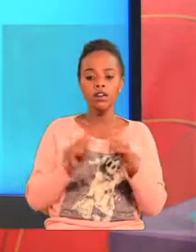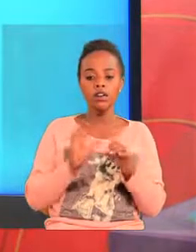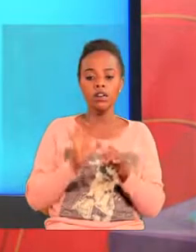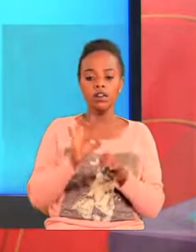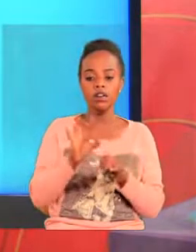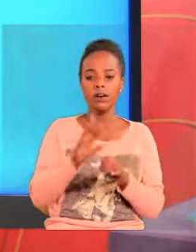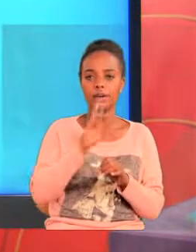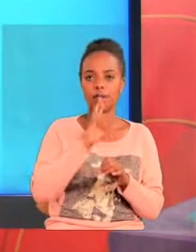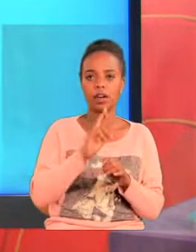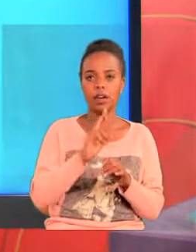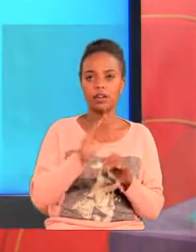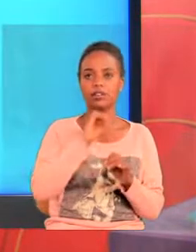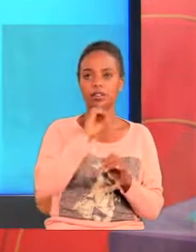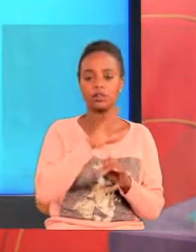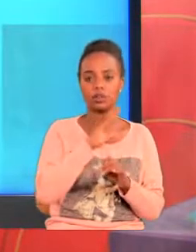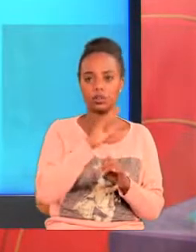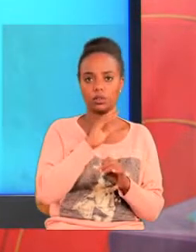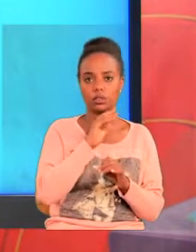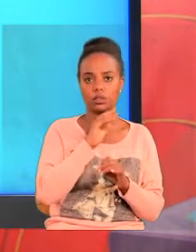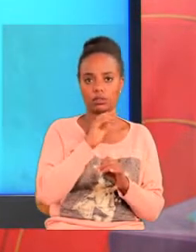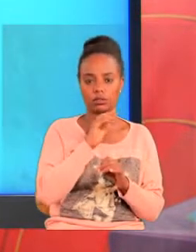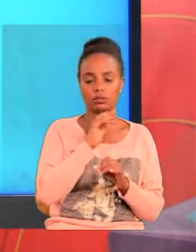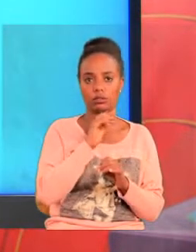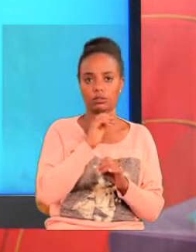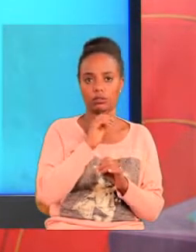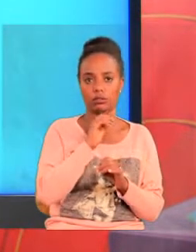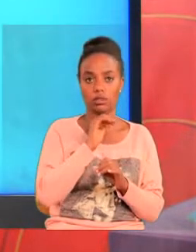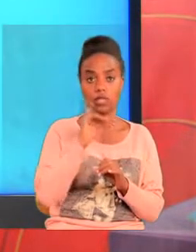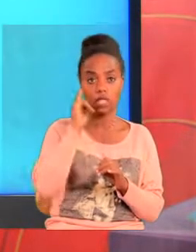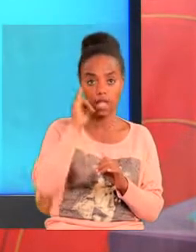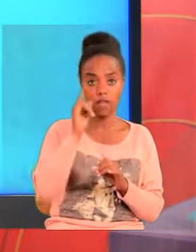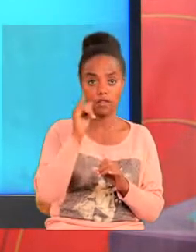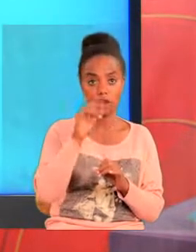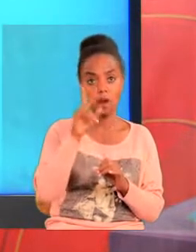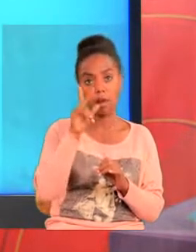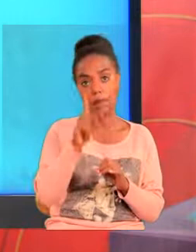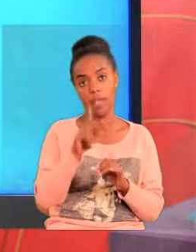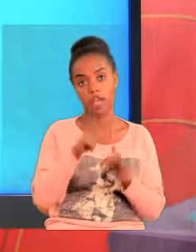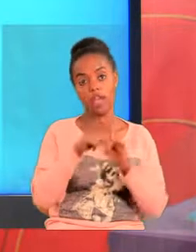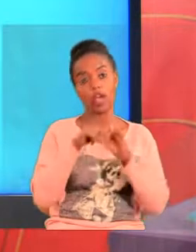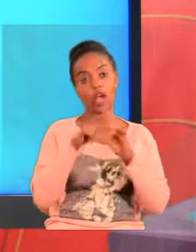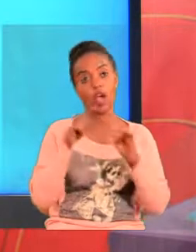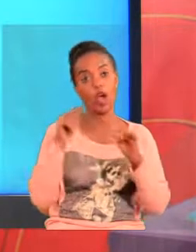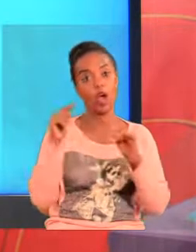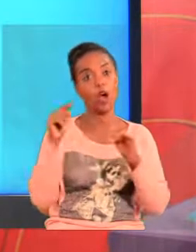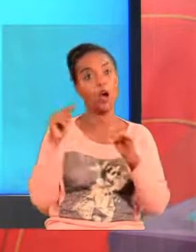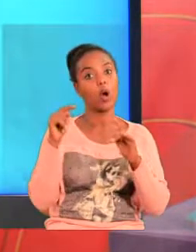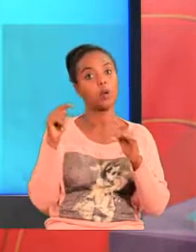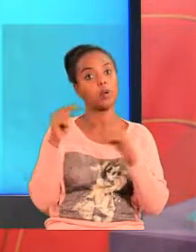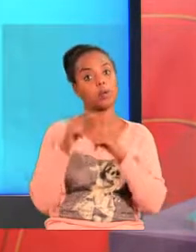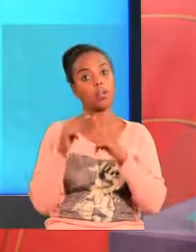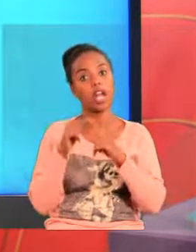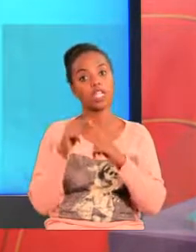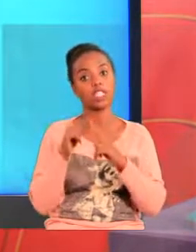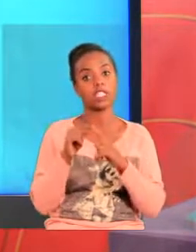are ruined. If then statement. If then it is P implies Q form. If the rain does not